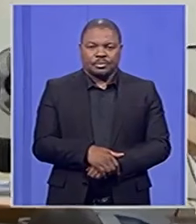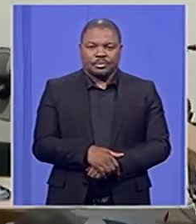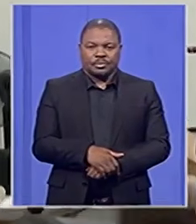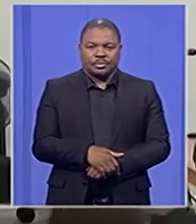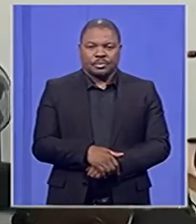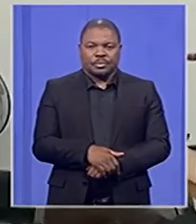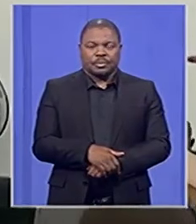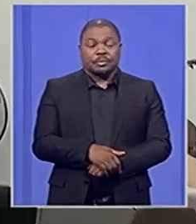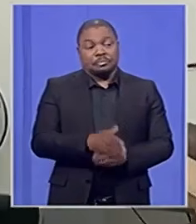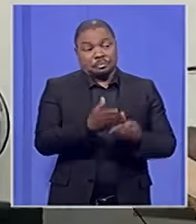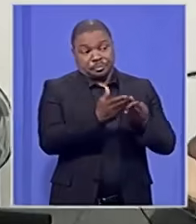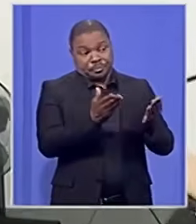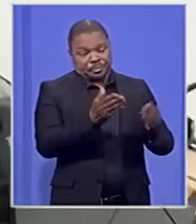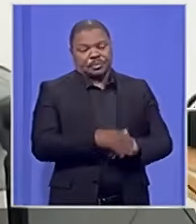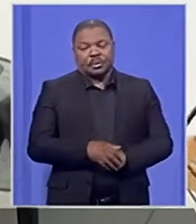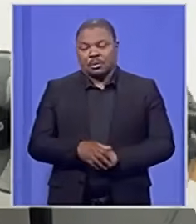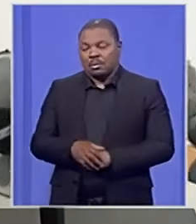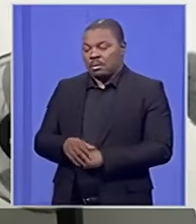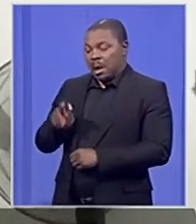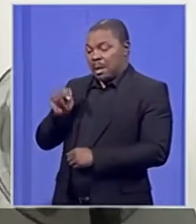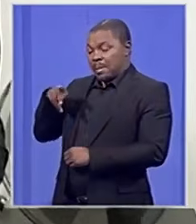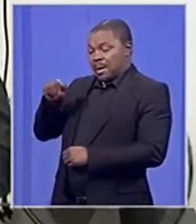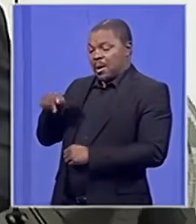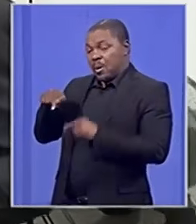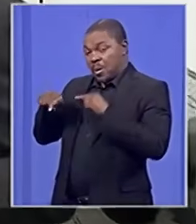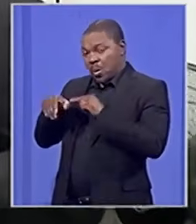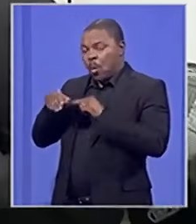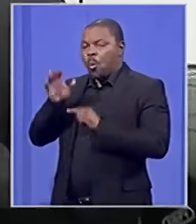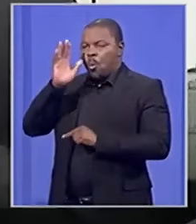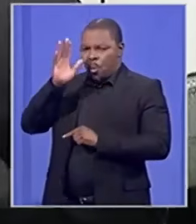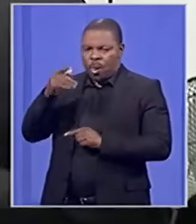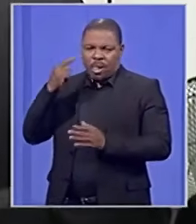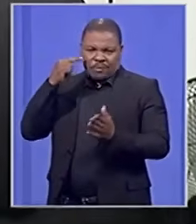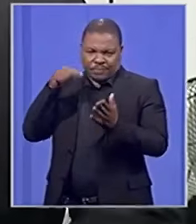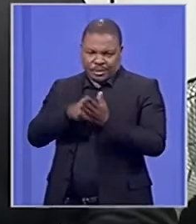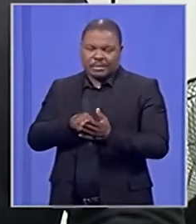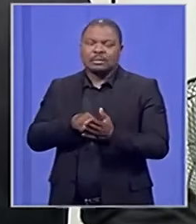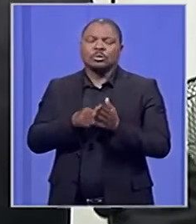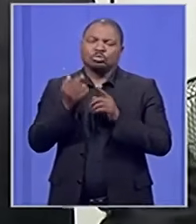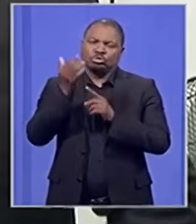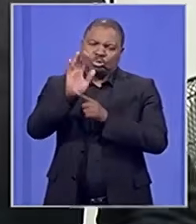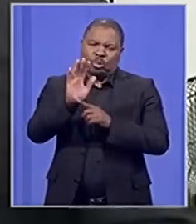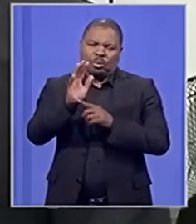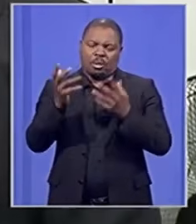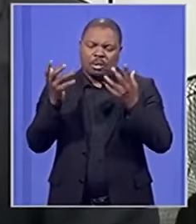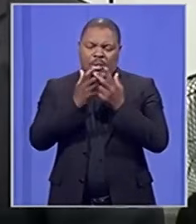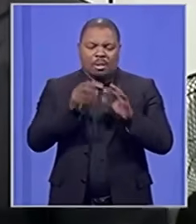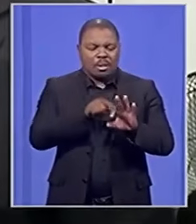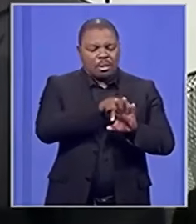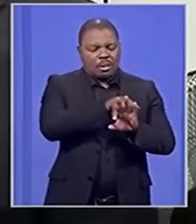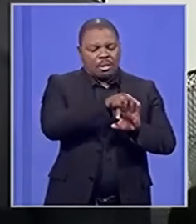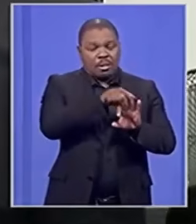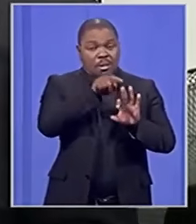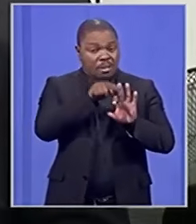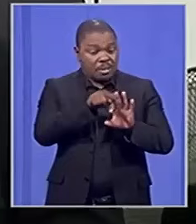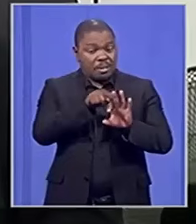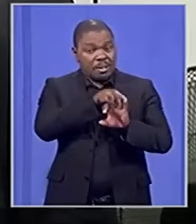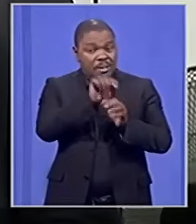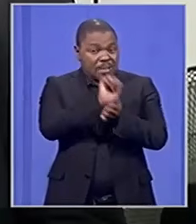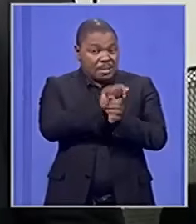States will adduce evidence against Article 1 to 3 in which it will be shown